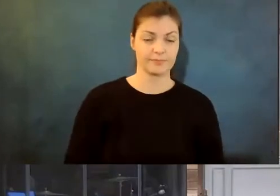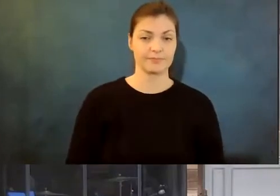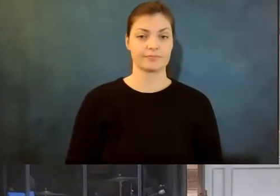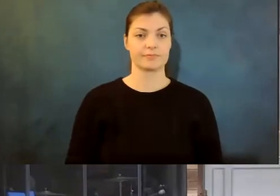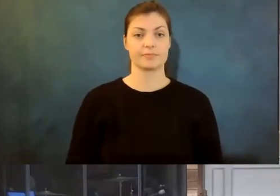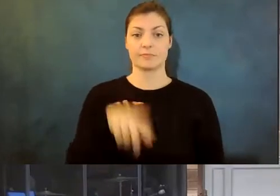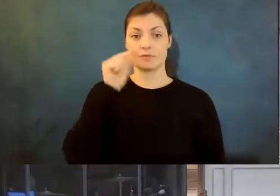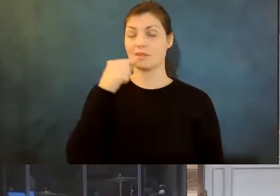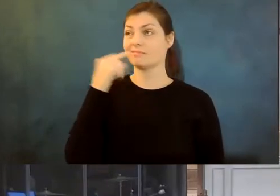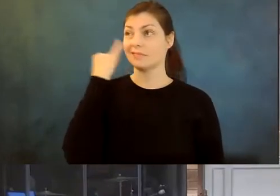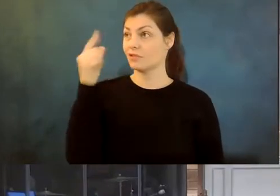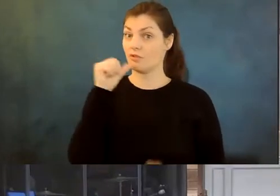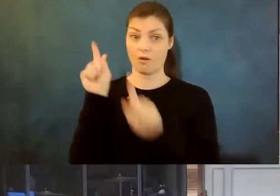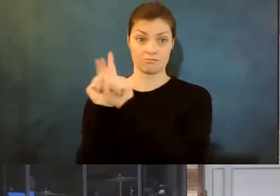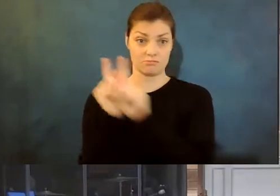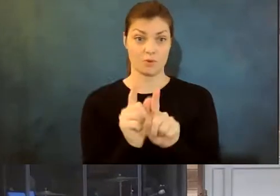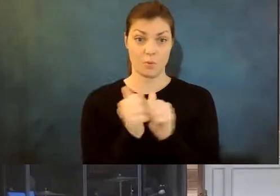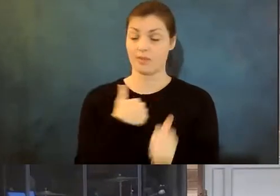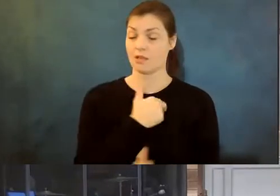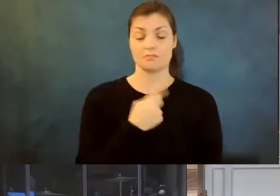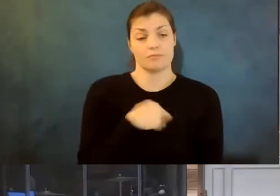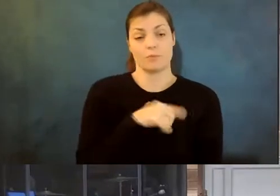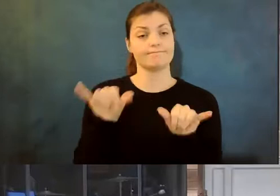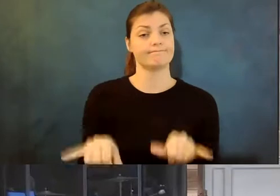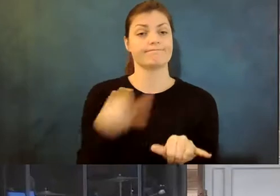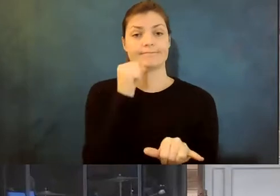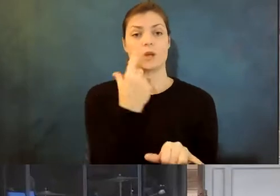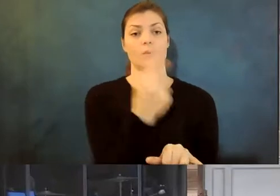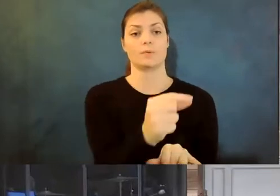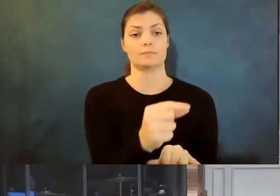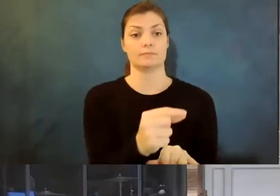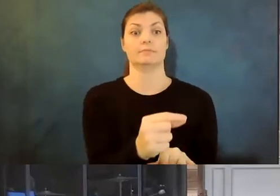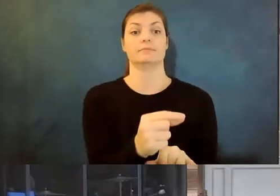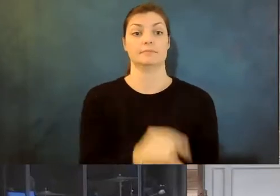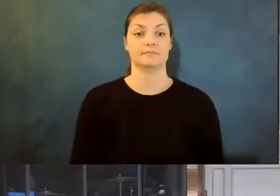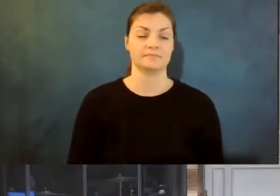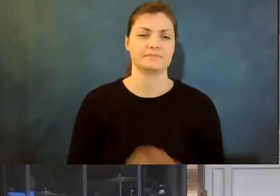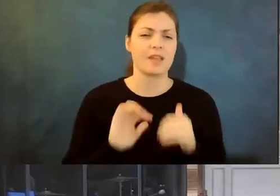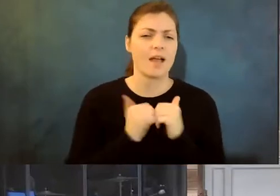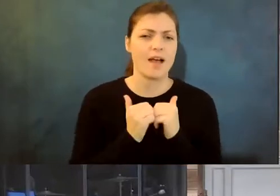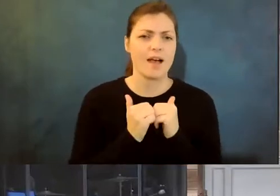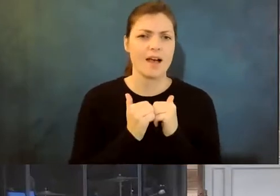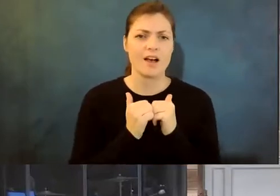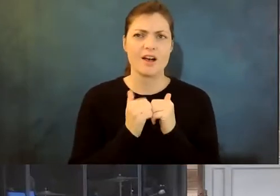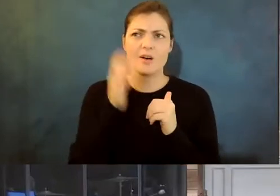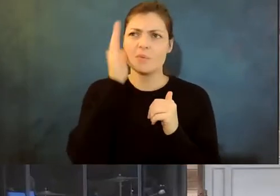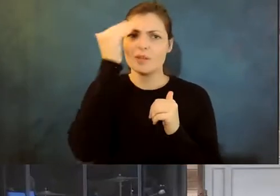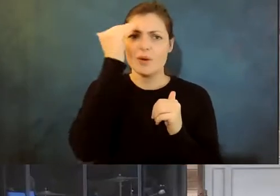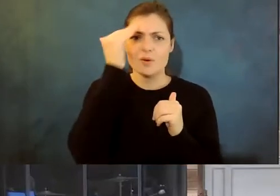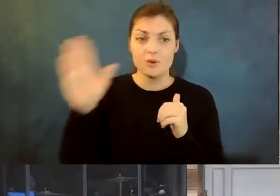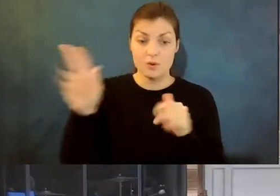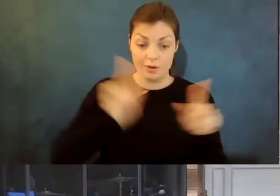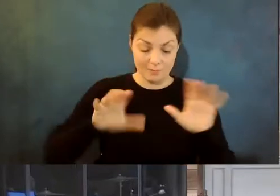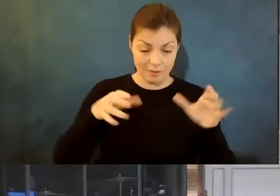"If you're not going, we're not going. For how then will it be known," he says, "that your people and I have found grace,"